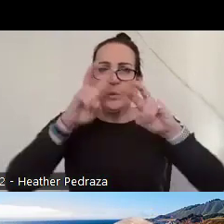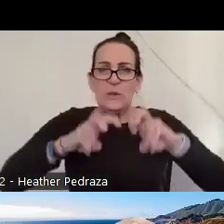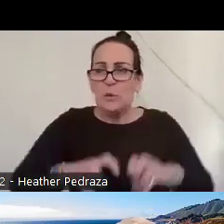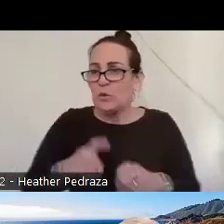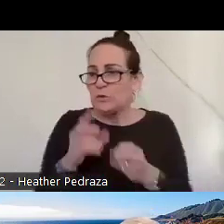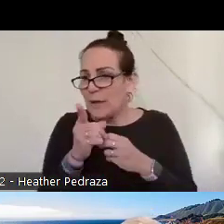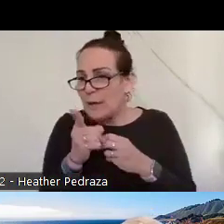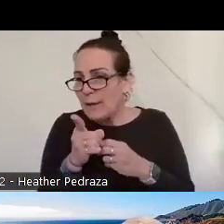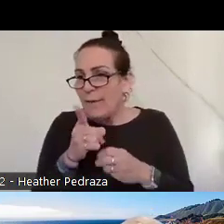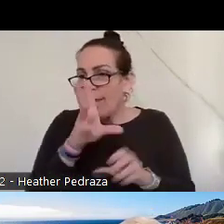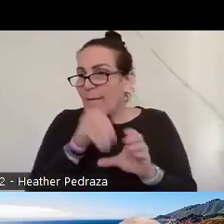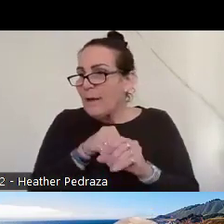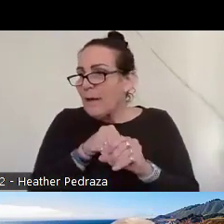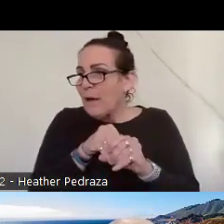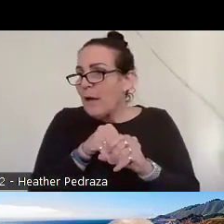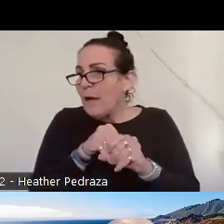into